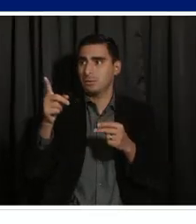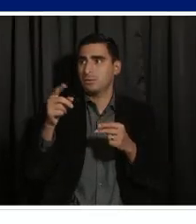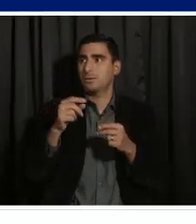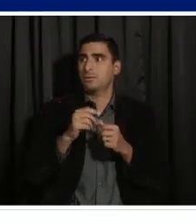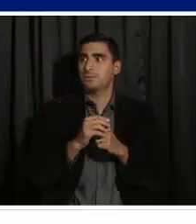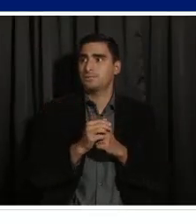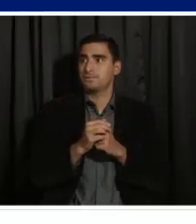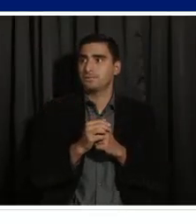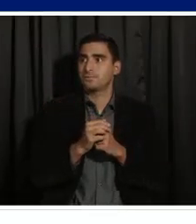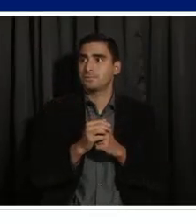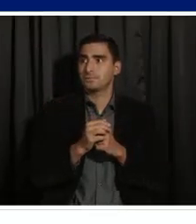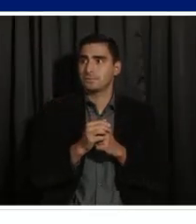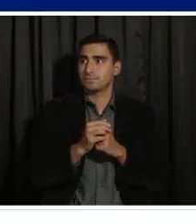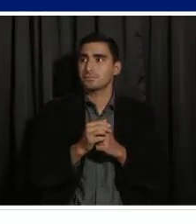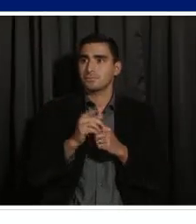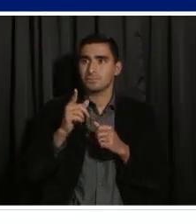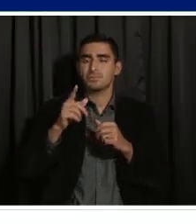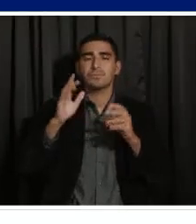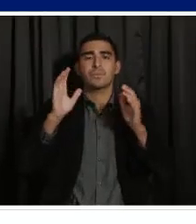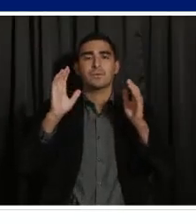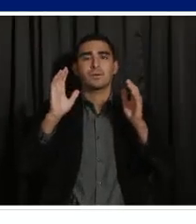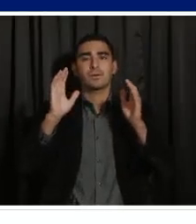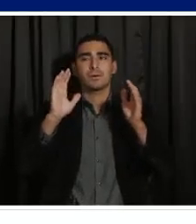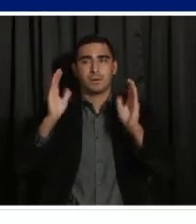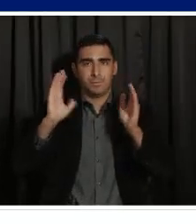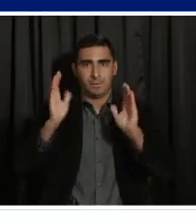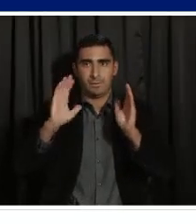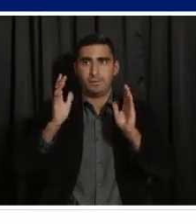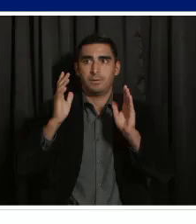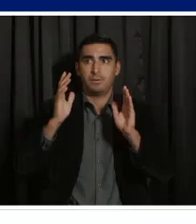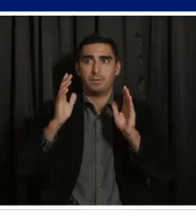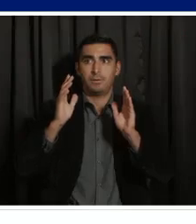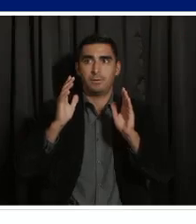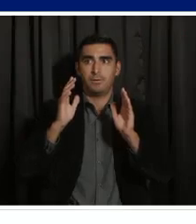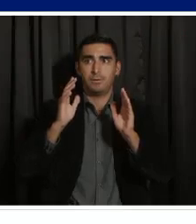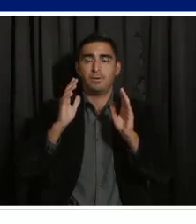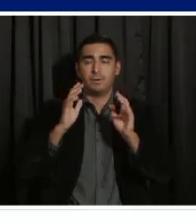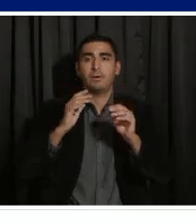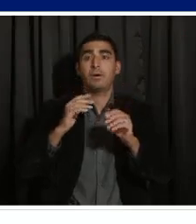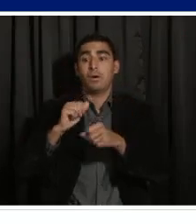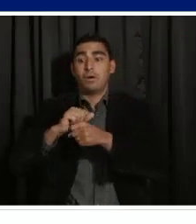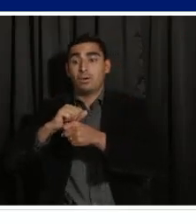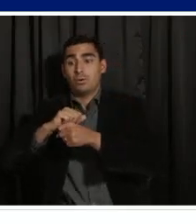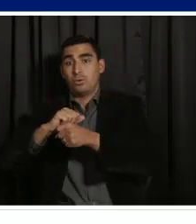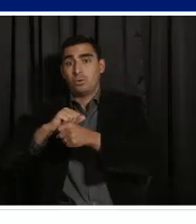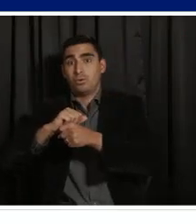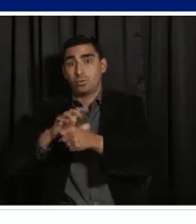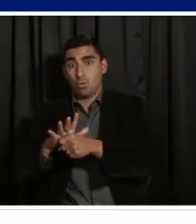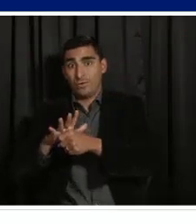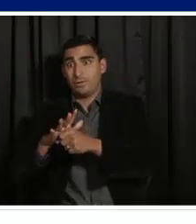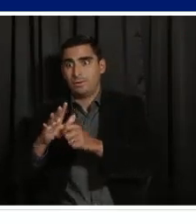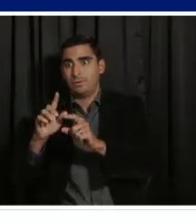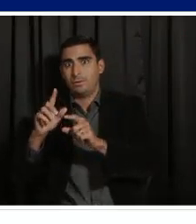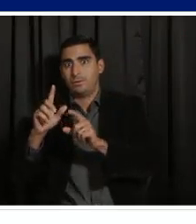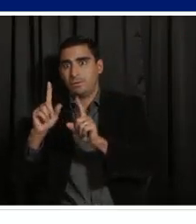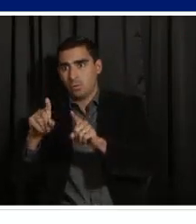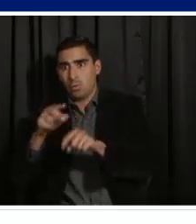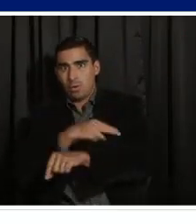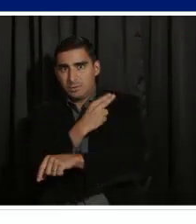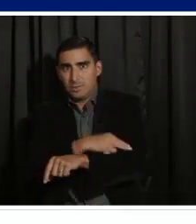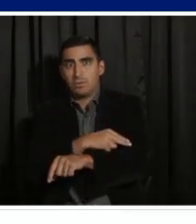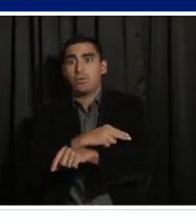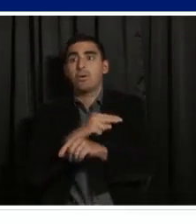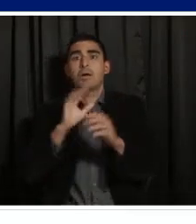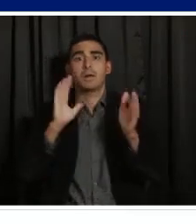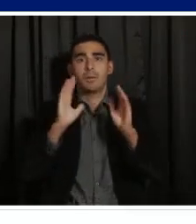here between our COVID hospitalizations and our overall hospital capacity. And what you see with